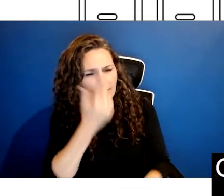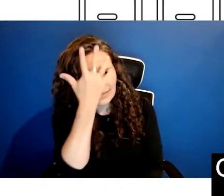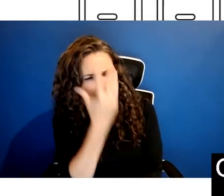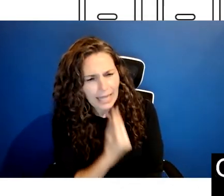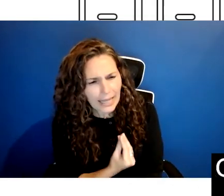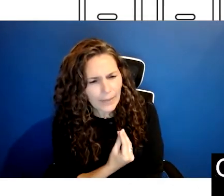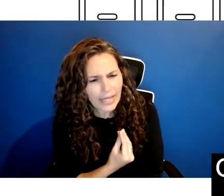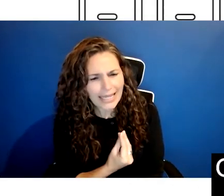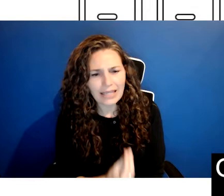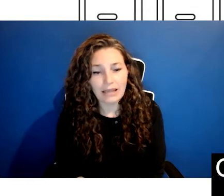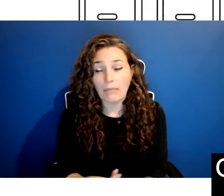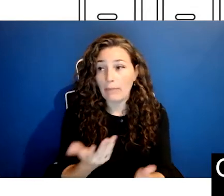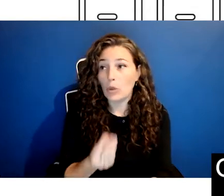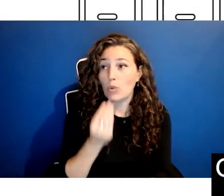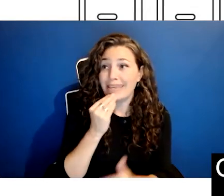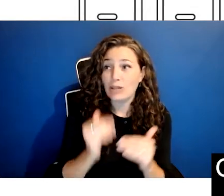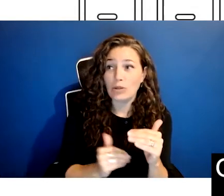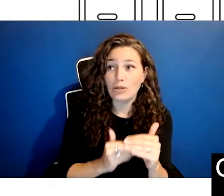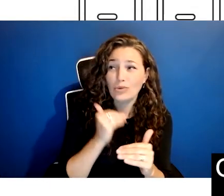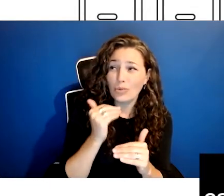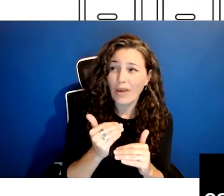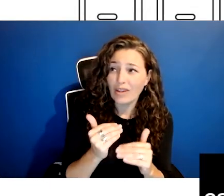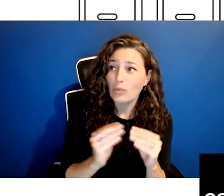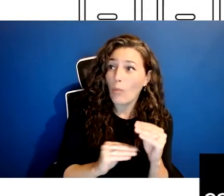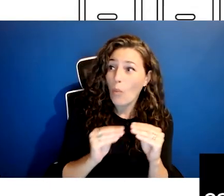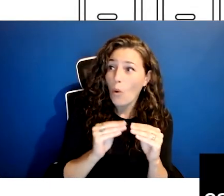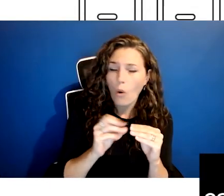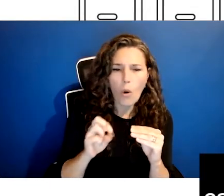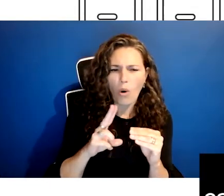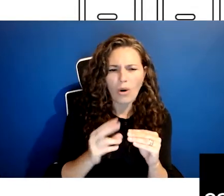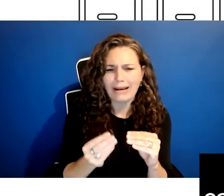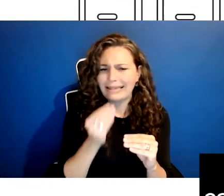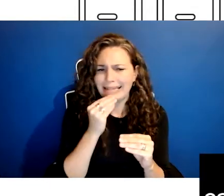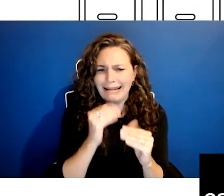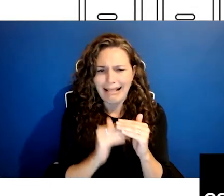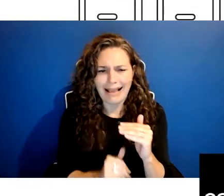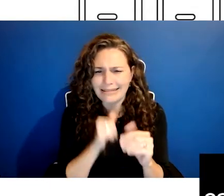sleeping, eating more or less than usual.